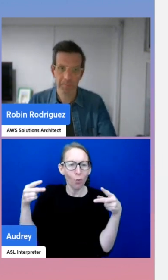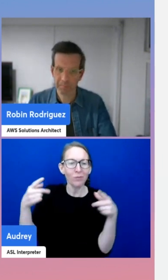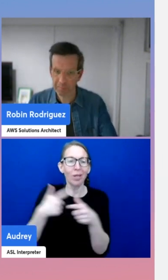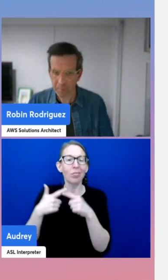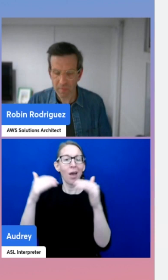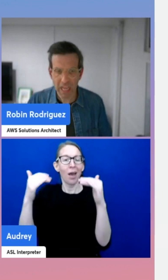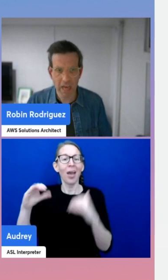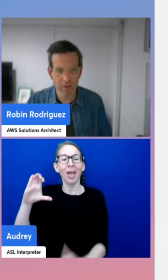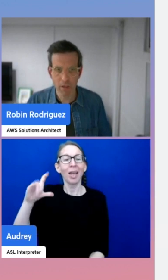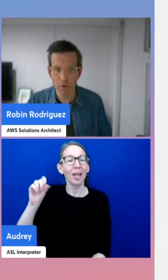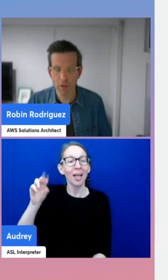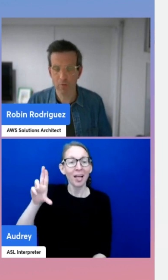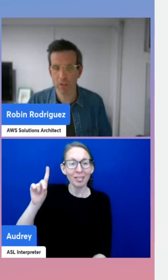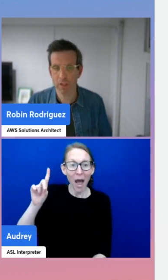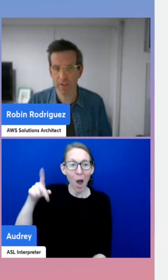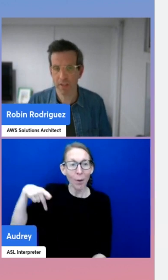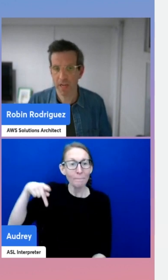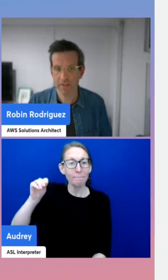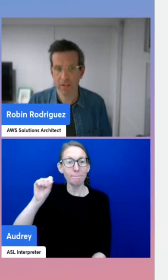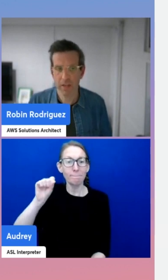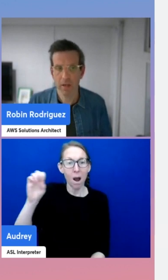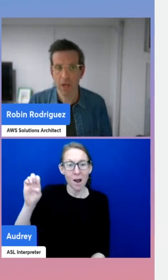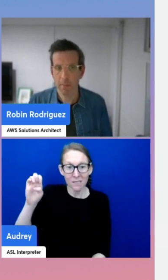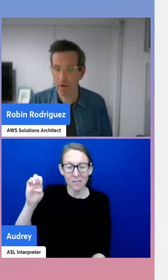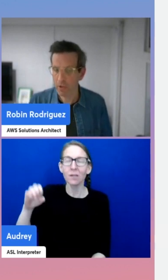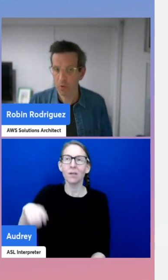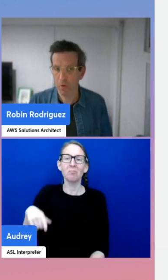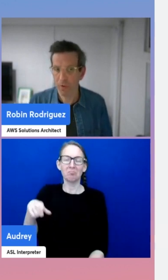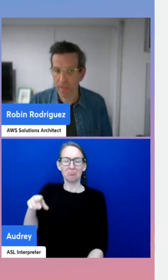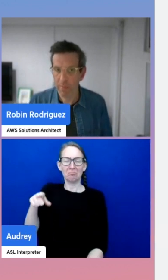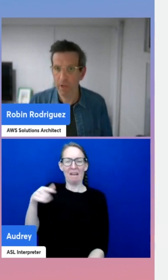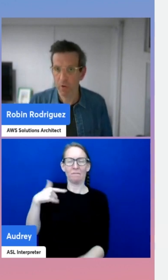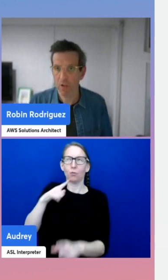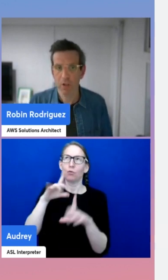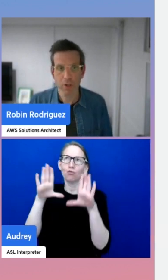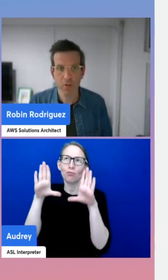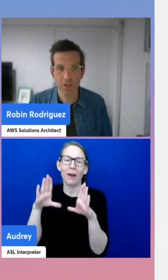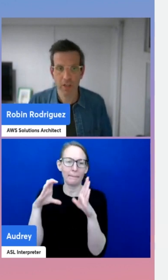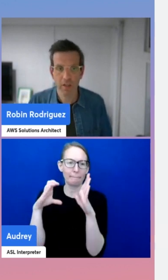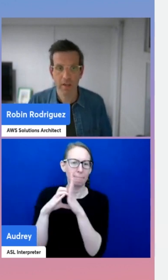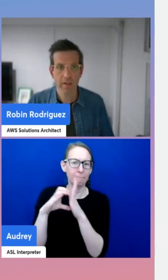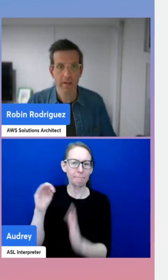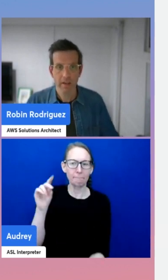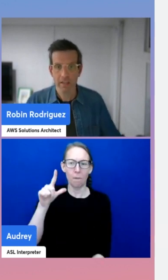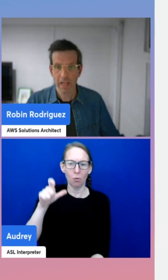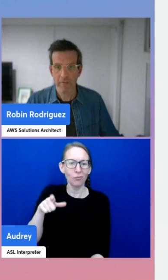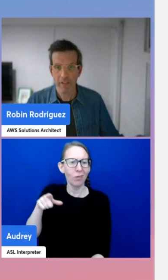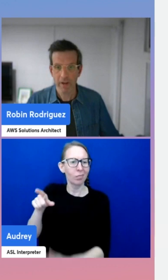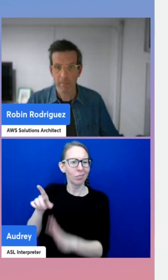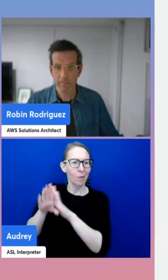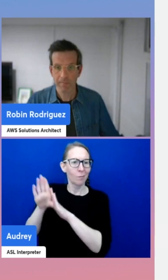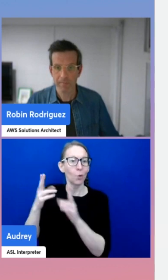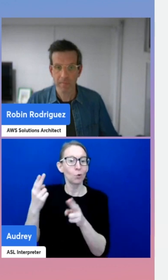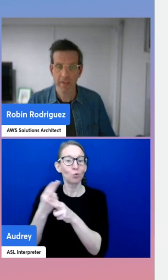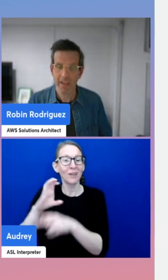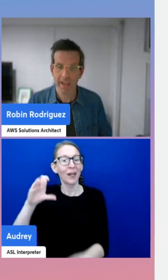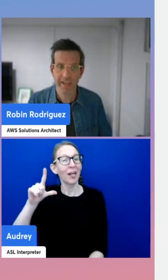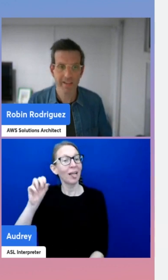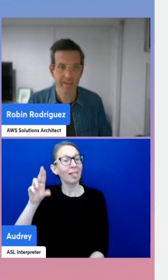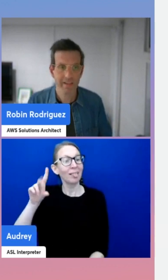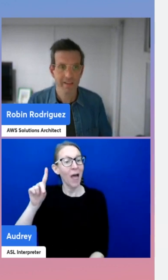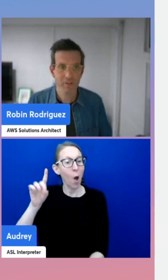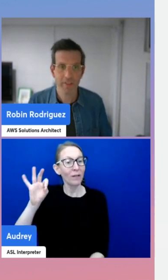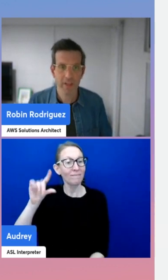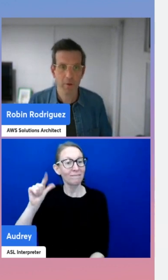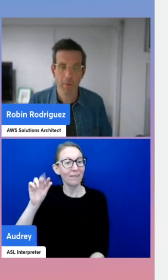Posse, I've included a really fantastic module that they built using Cloudflare.